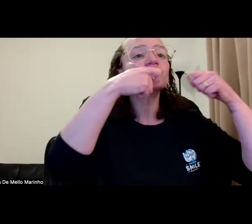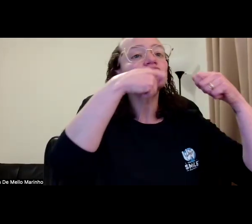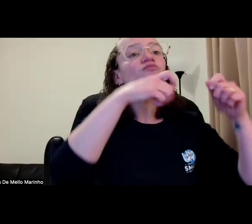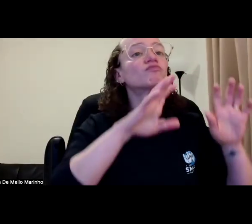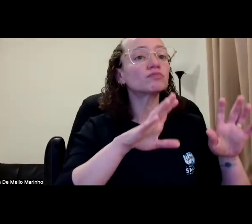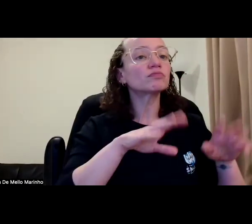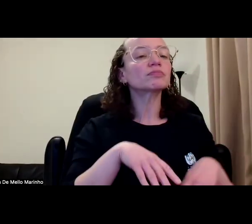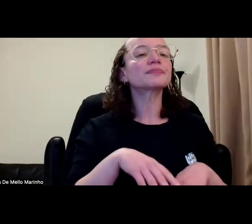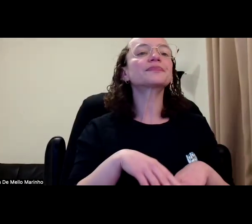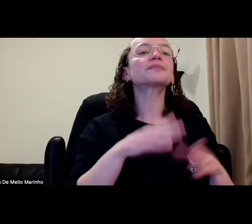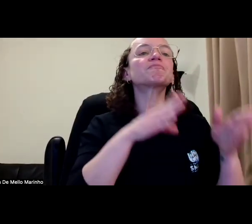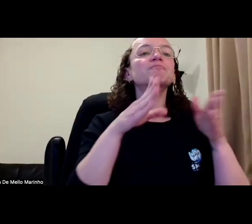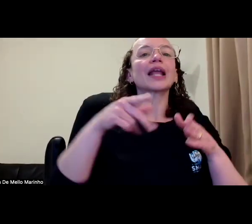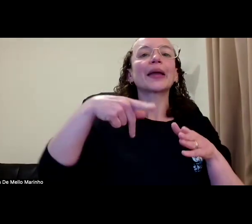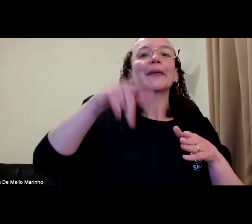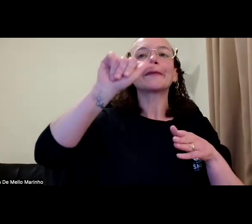Regular flossing,